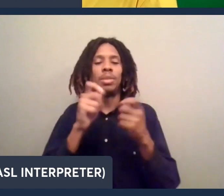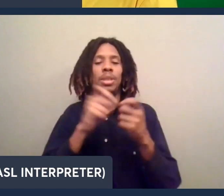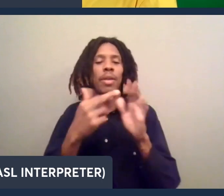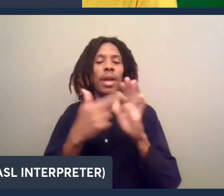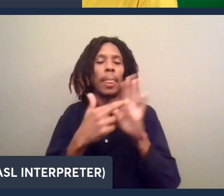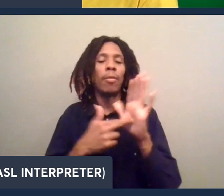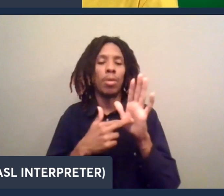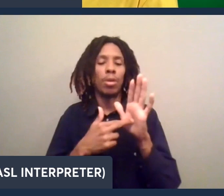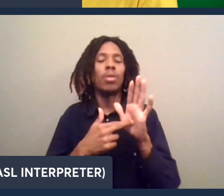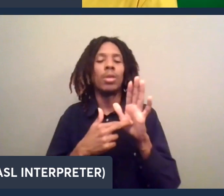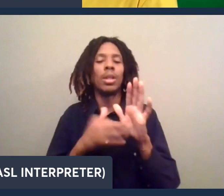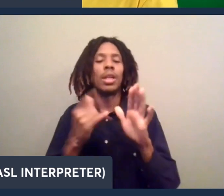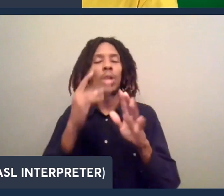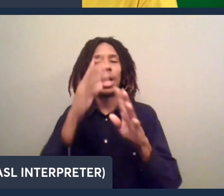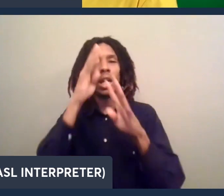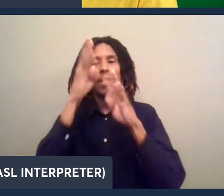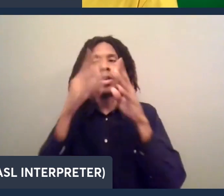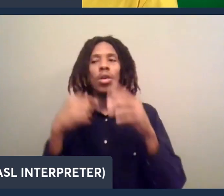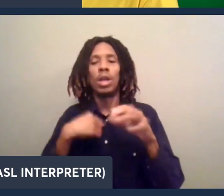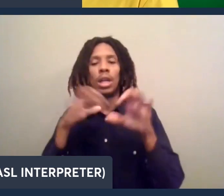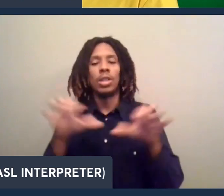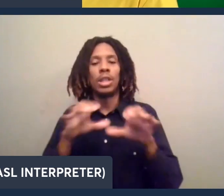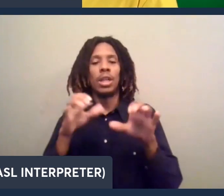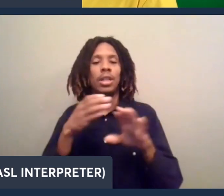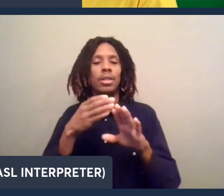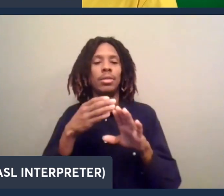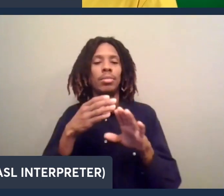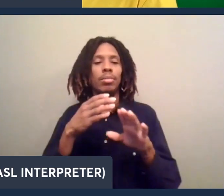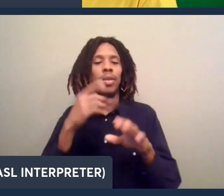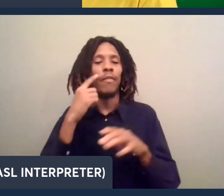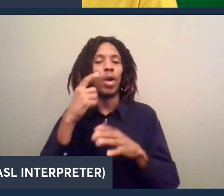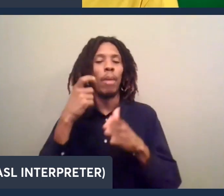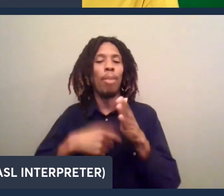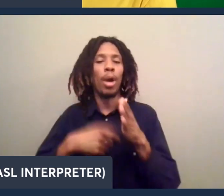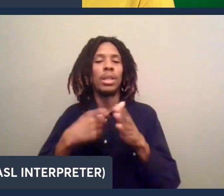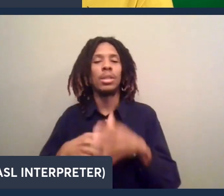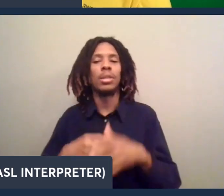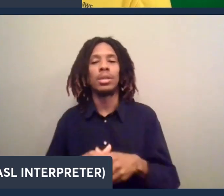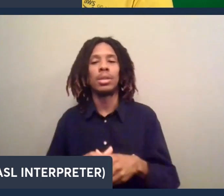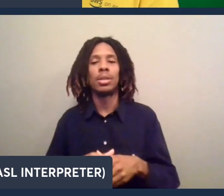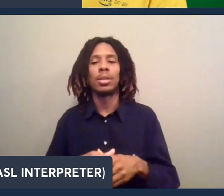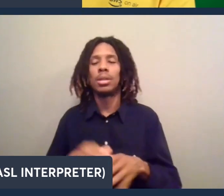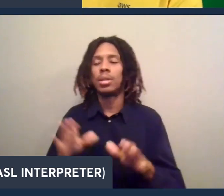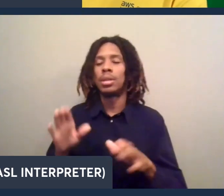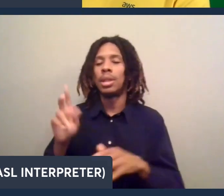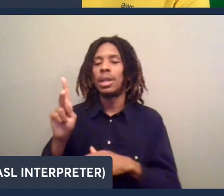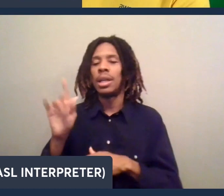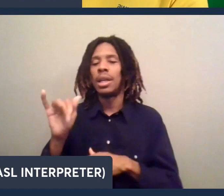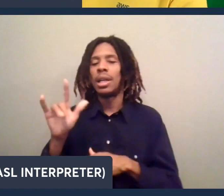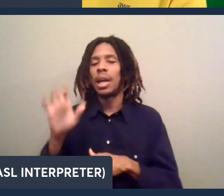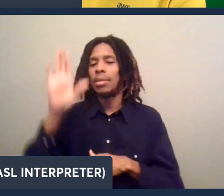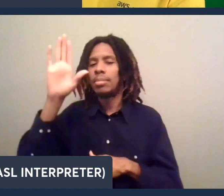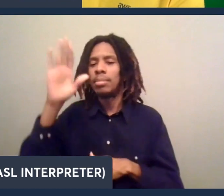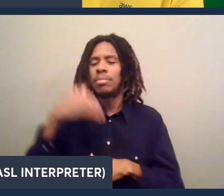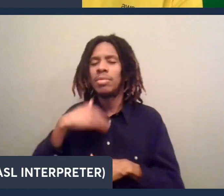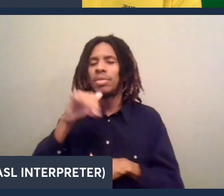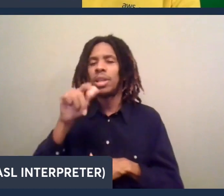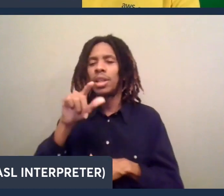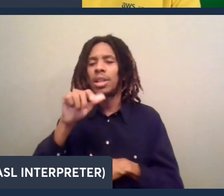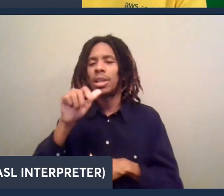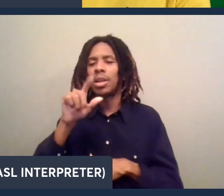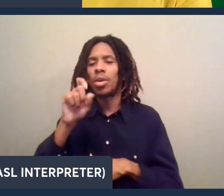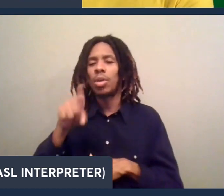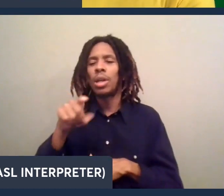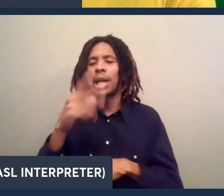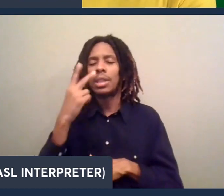the innovations that we have done on the pricing side of things. No, I have another question. Like, so I saw that you